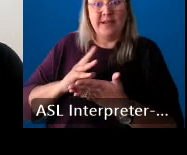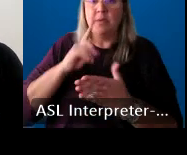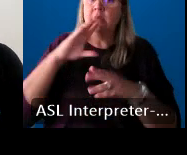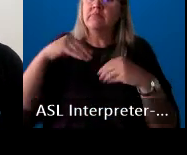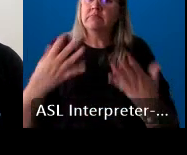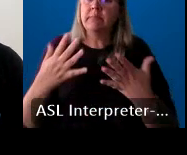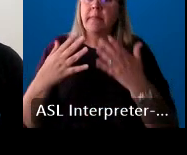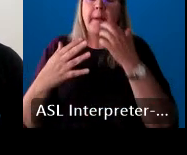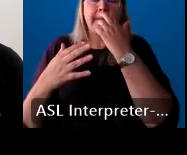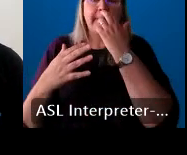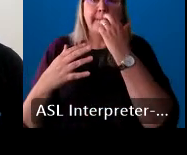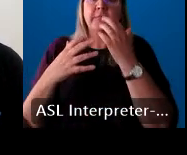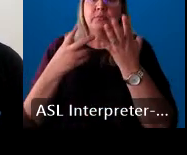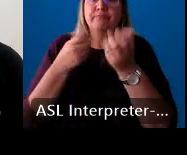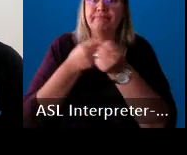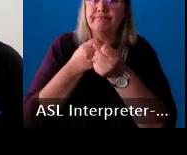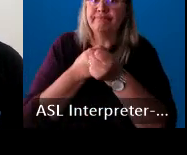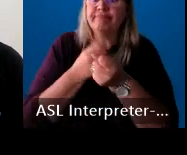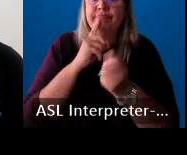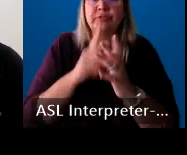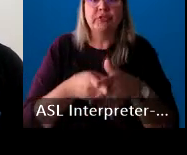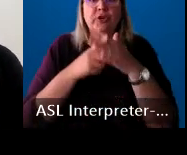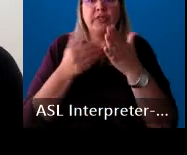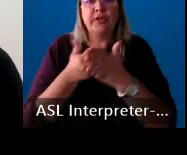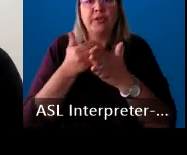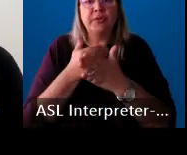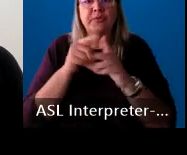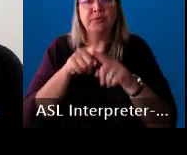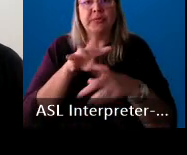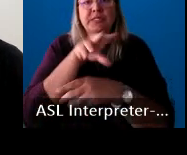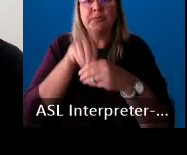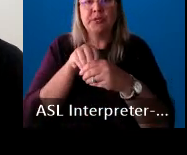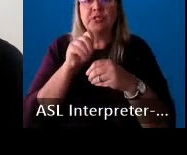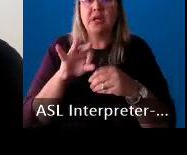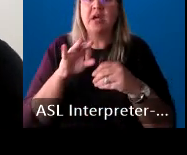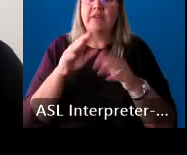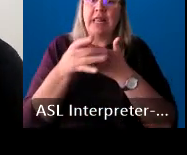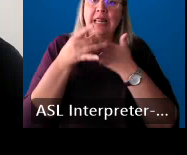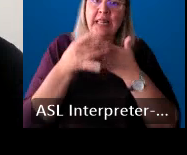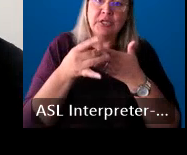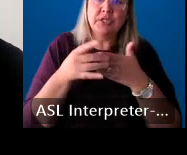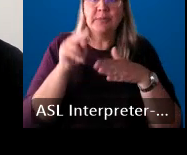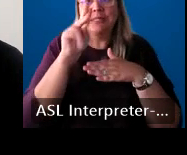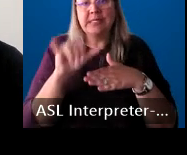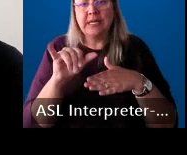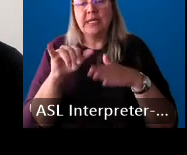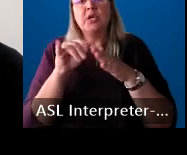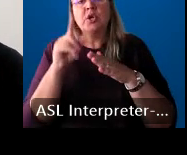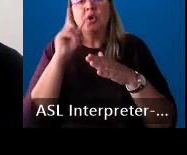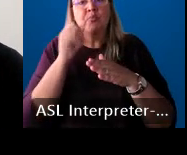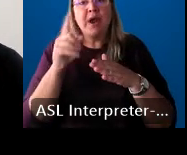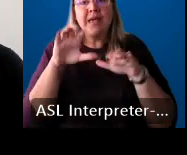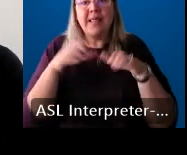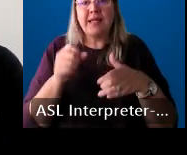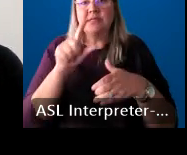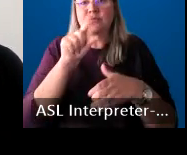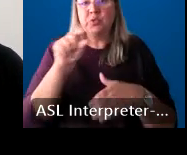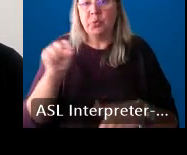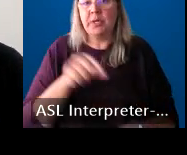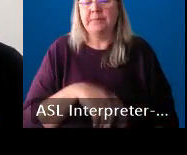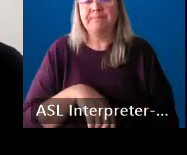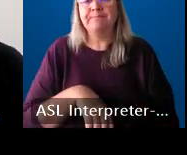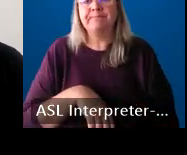Ready Communities after helping start the initiative during his participation in Leadership Kentucky's Bright Class of 2020. He